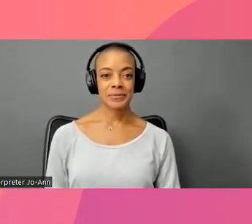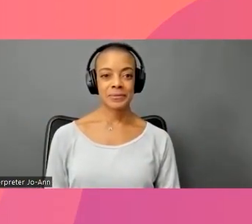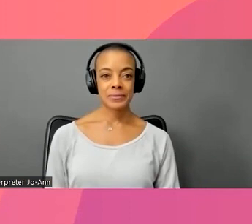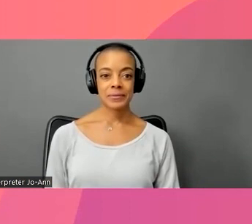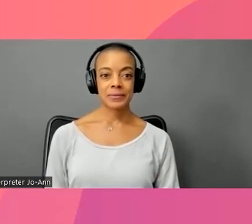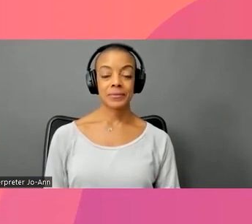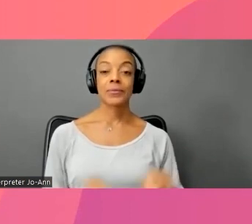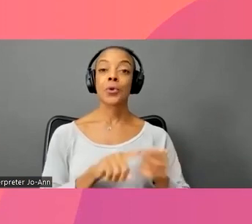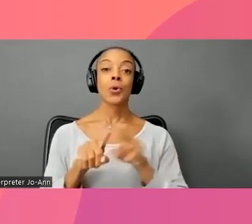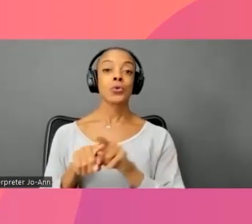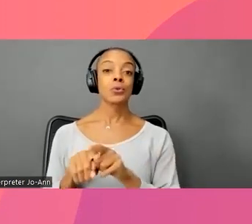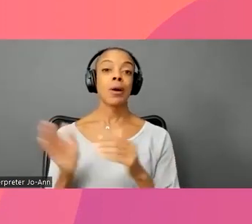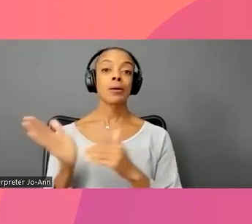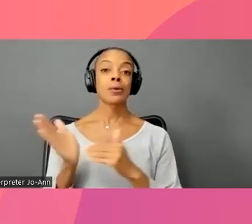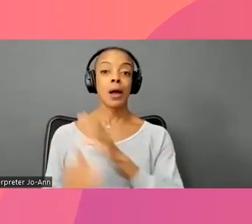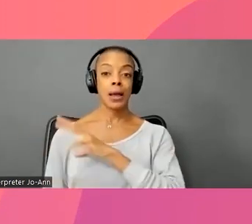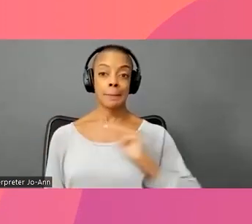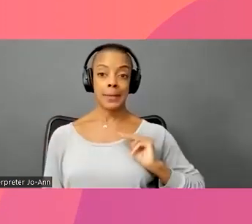As well as my doctoral committee,